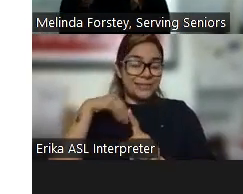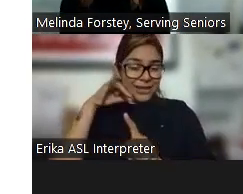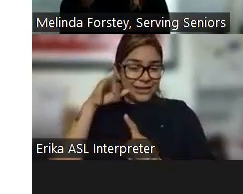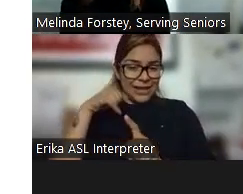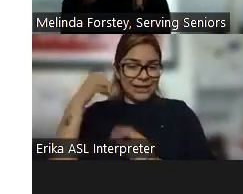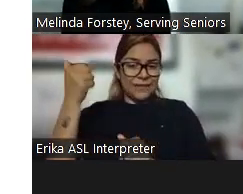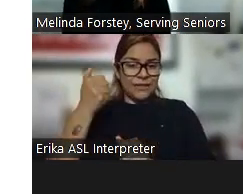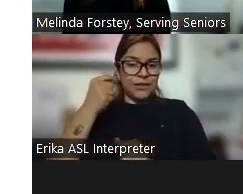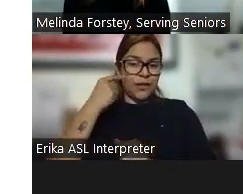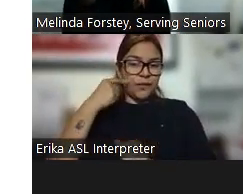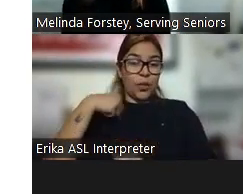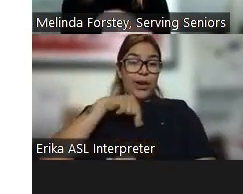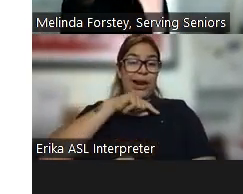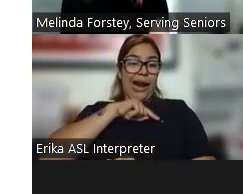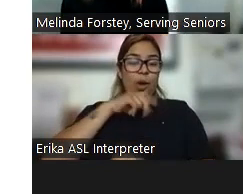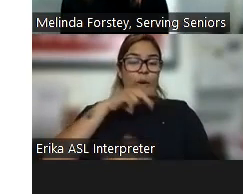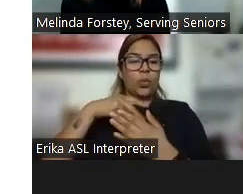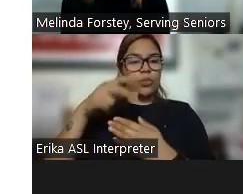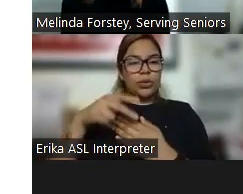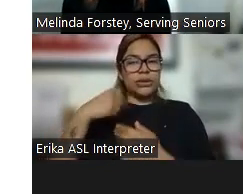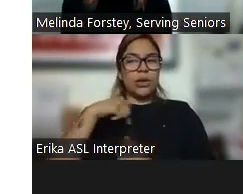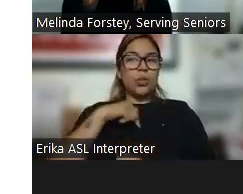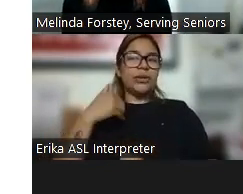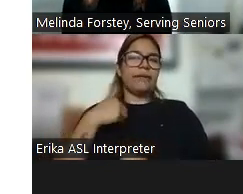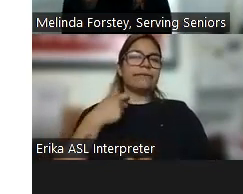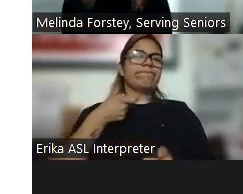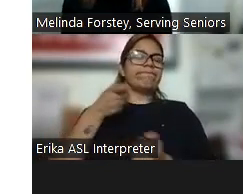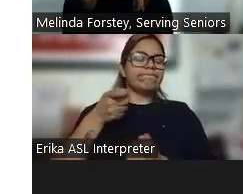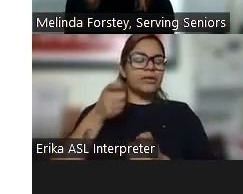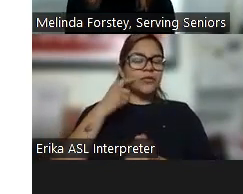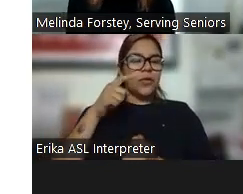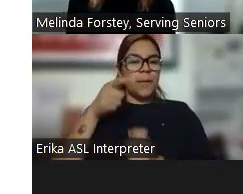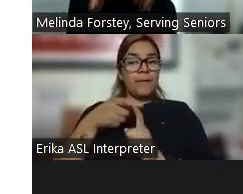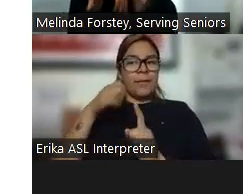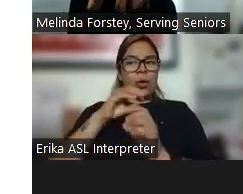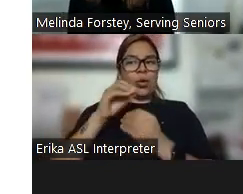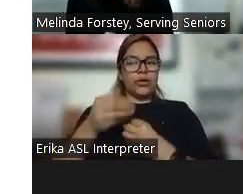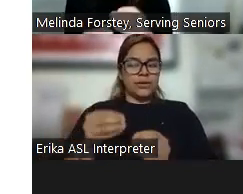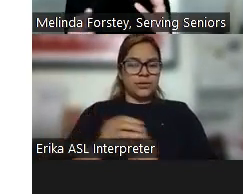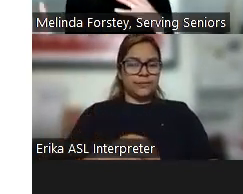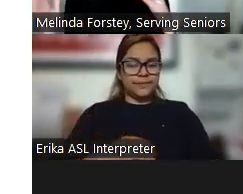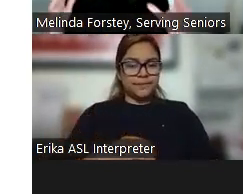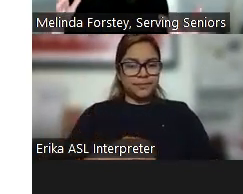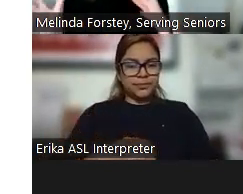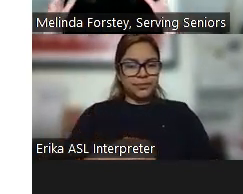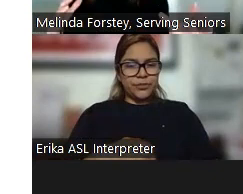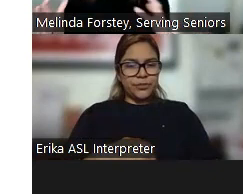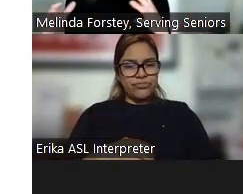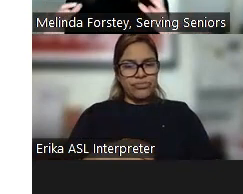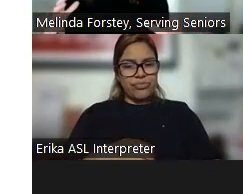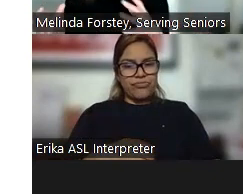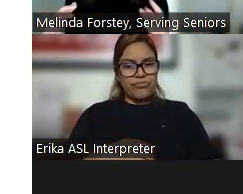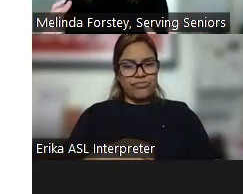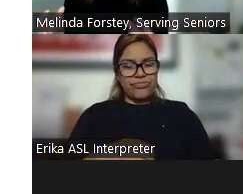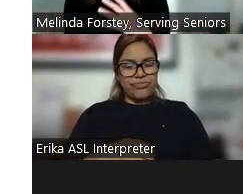own shallow rental subsidy programs that are administered directly by our organization. And I'm going to touch a little bit on